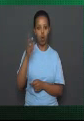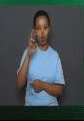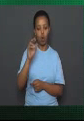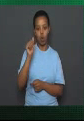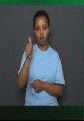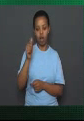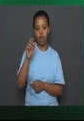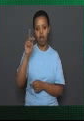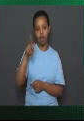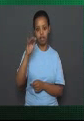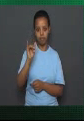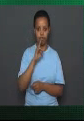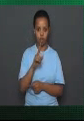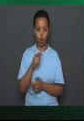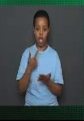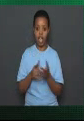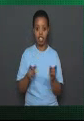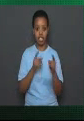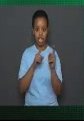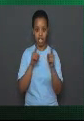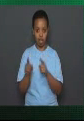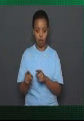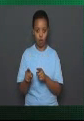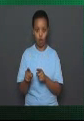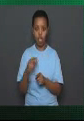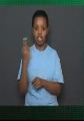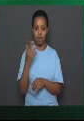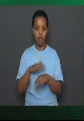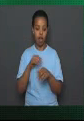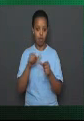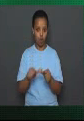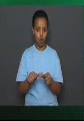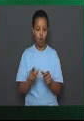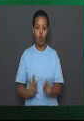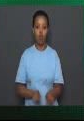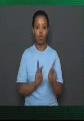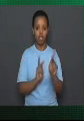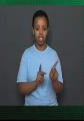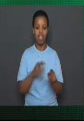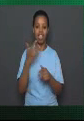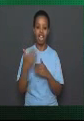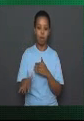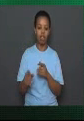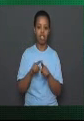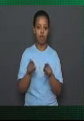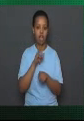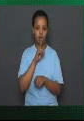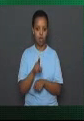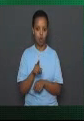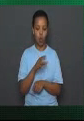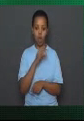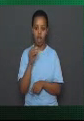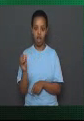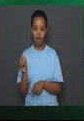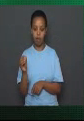This is a method used to separate photosynthetic pigments as a way to